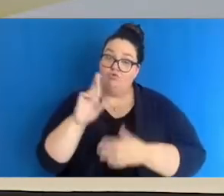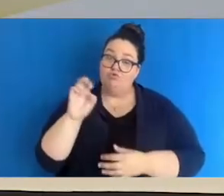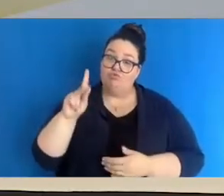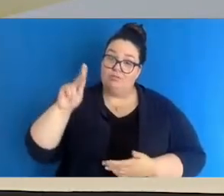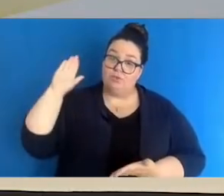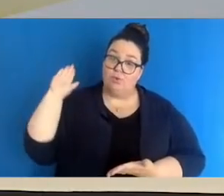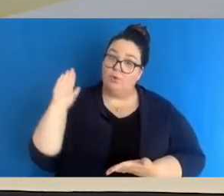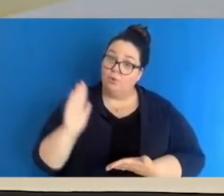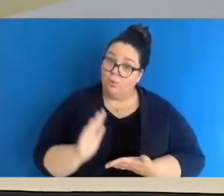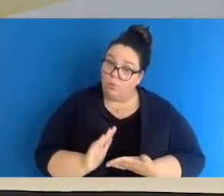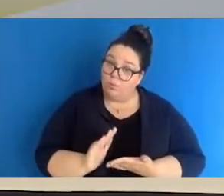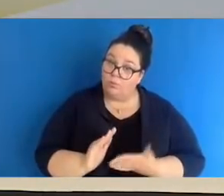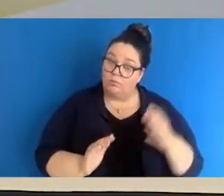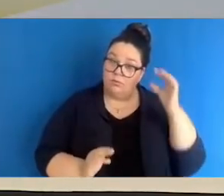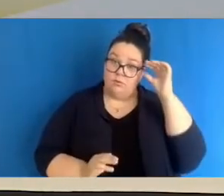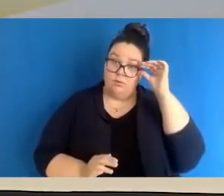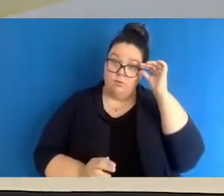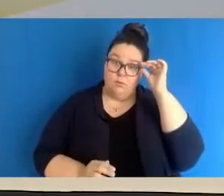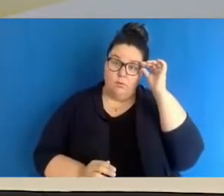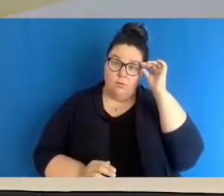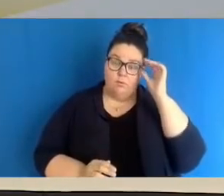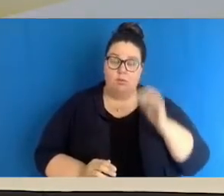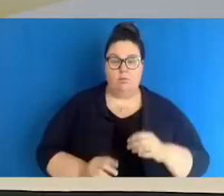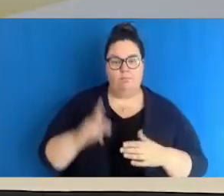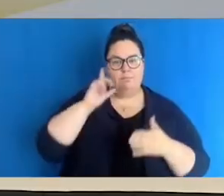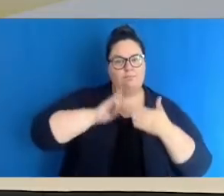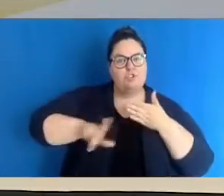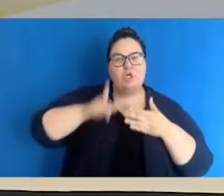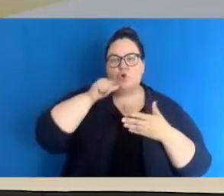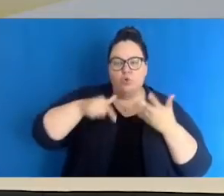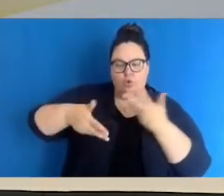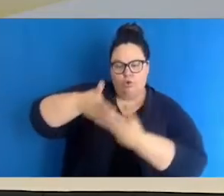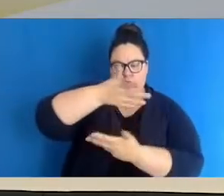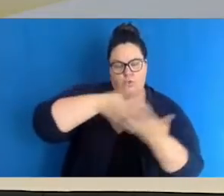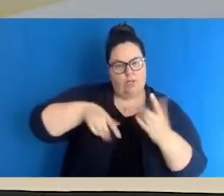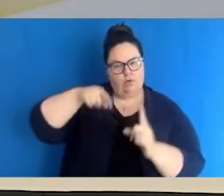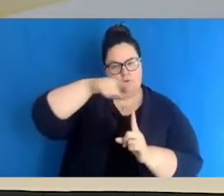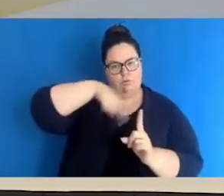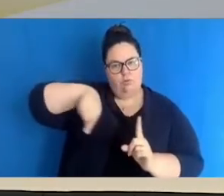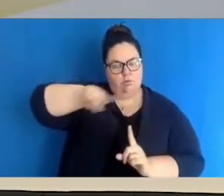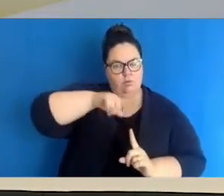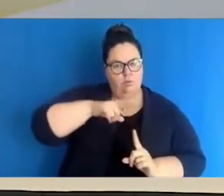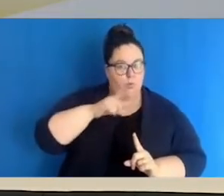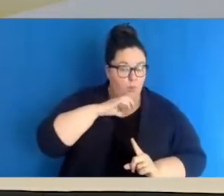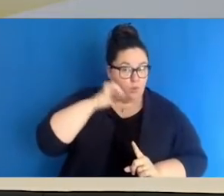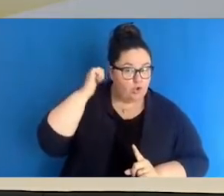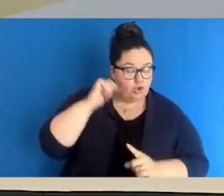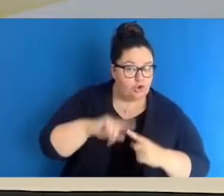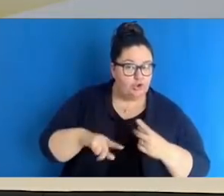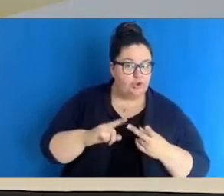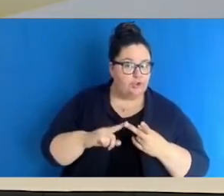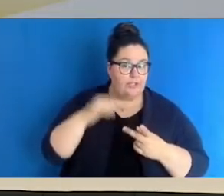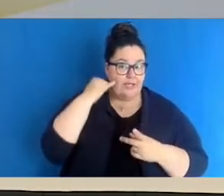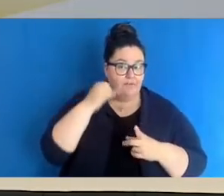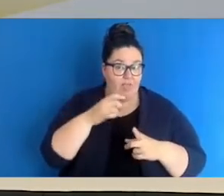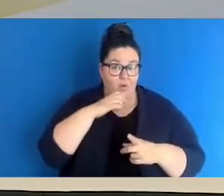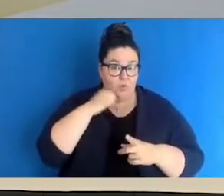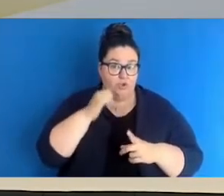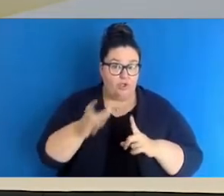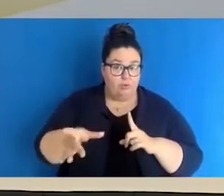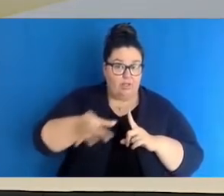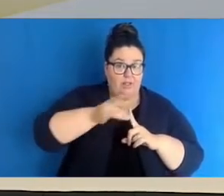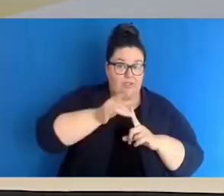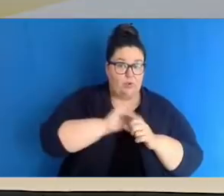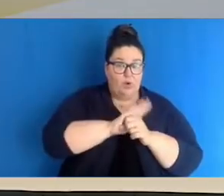the age and health of ourselves and those around us. The risk of severe illnesses from COVID-19 increases with age and